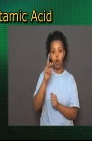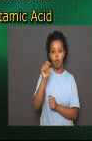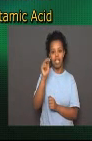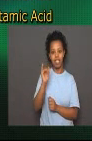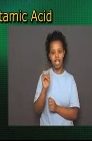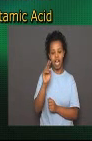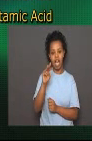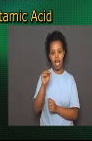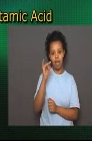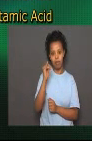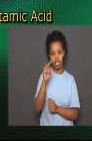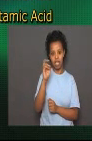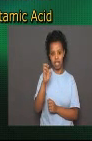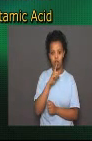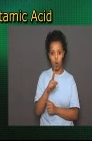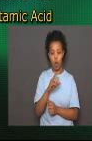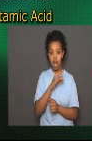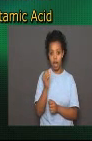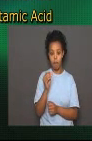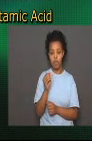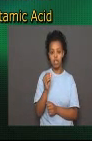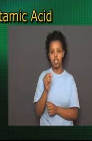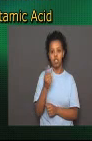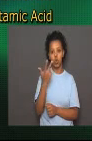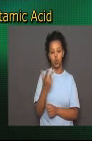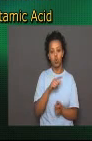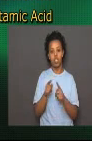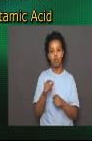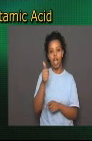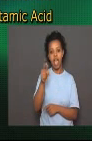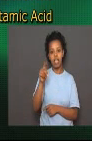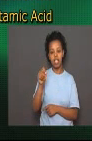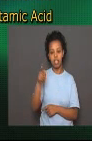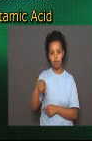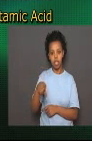the triplet ATT has been changed to